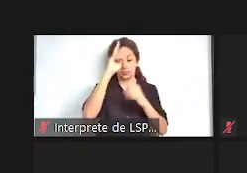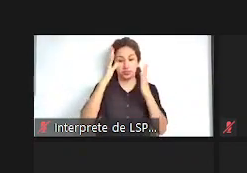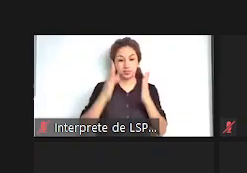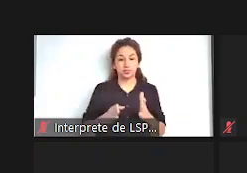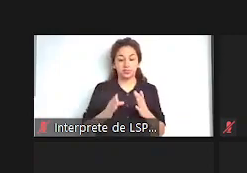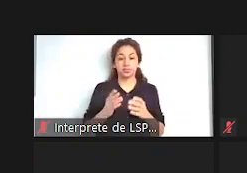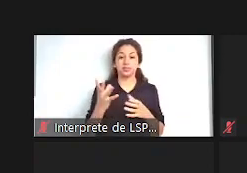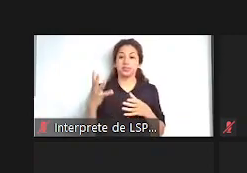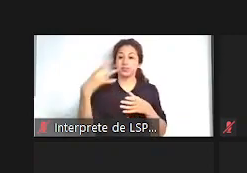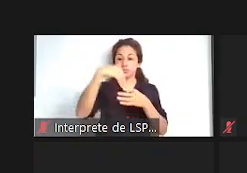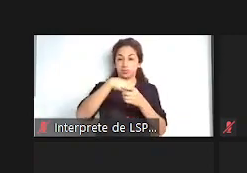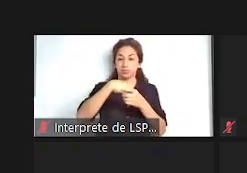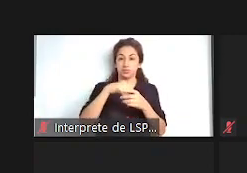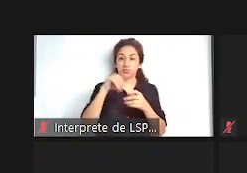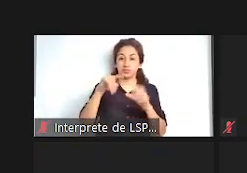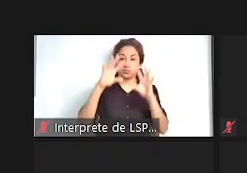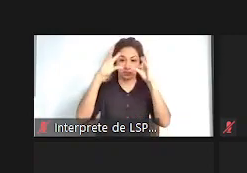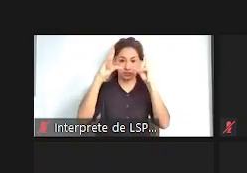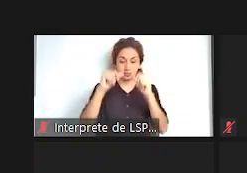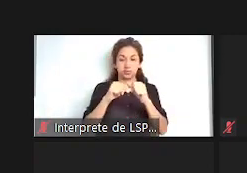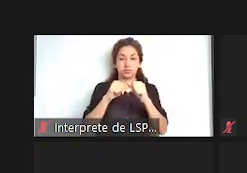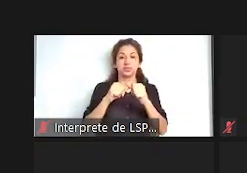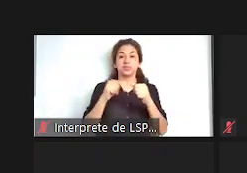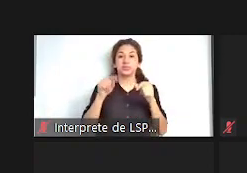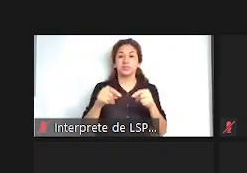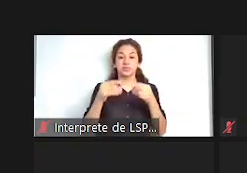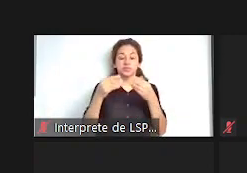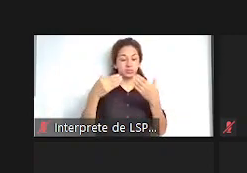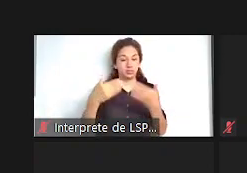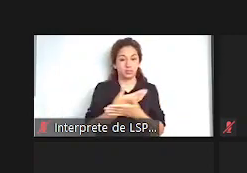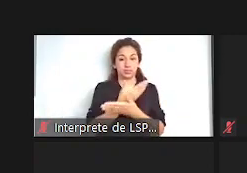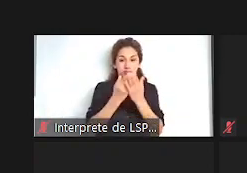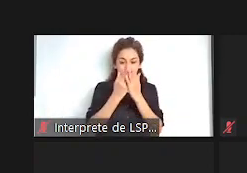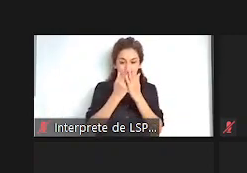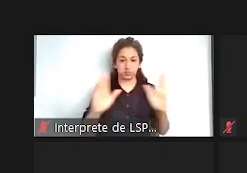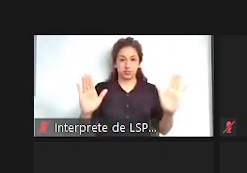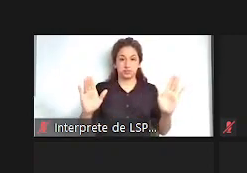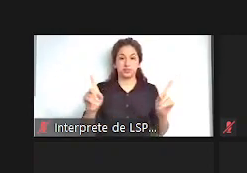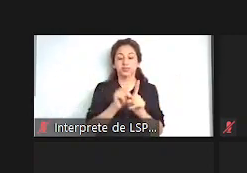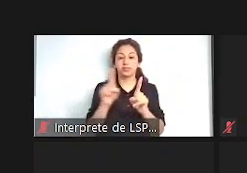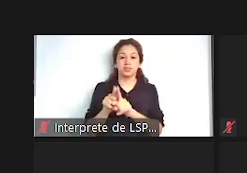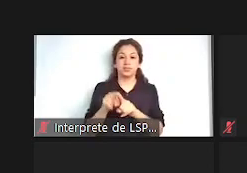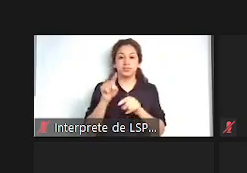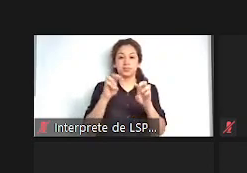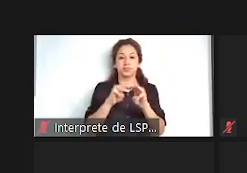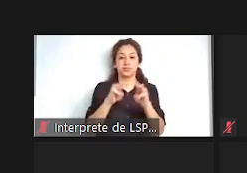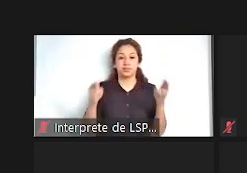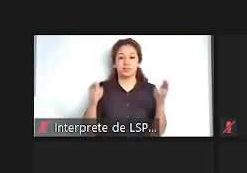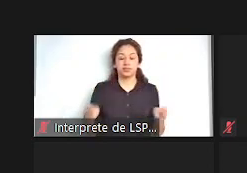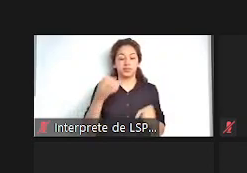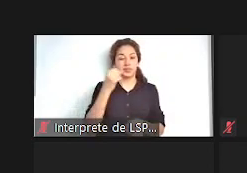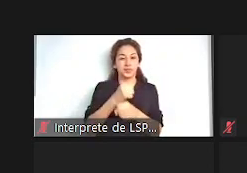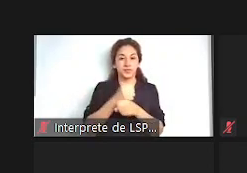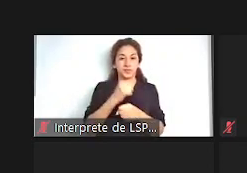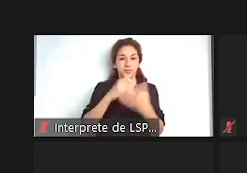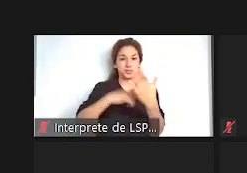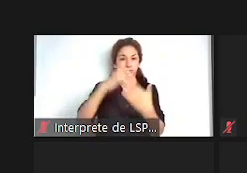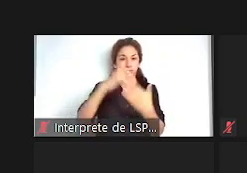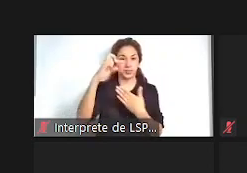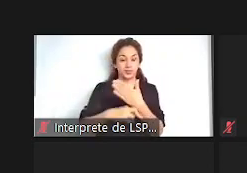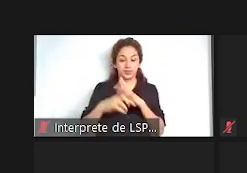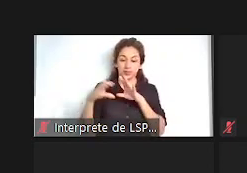civil society organizations under the succession of inauguration and also the multi-acting